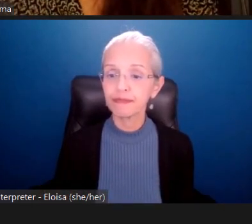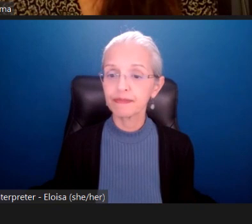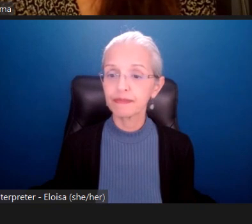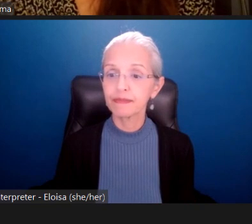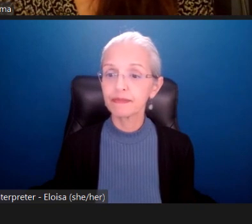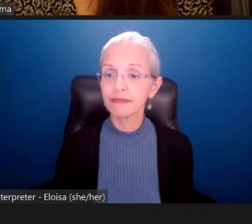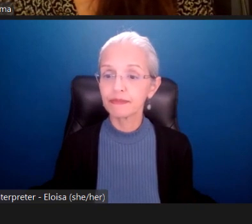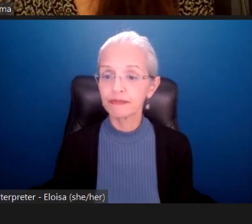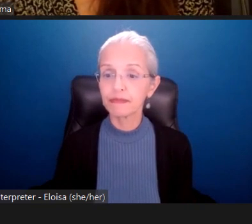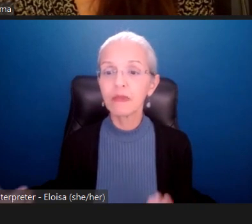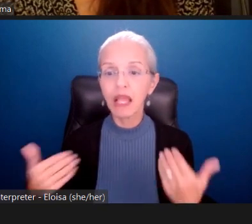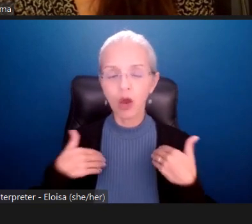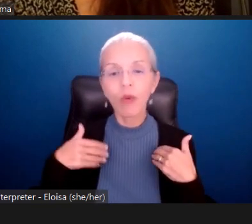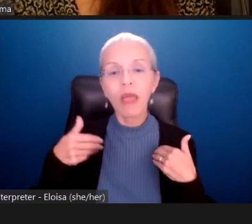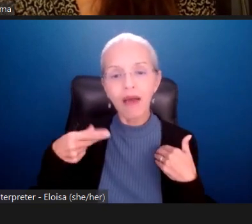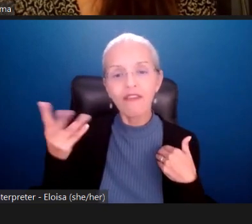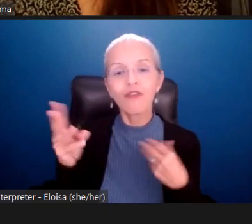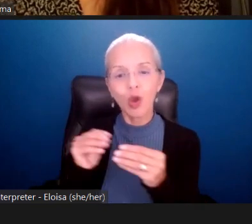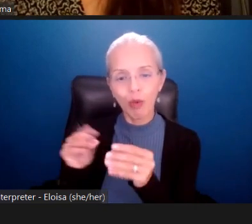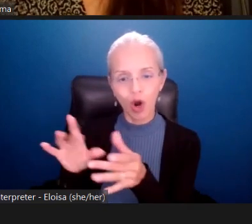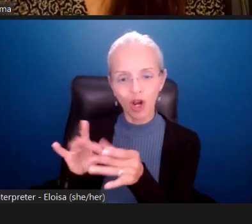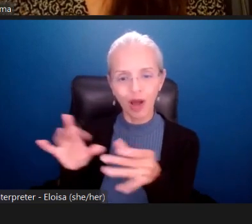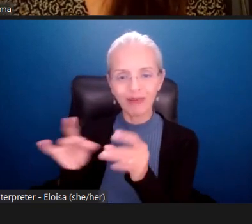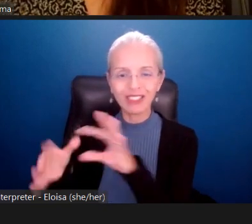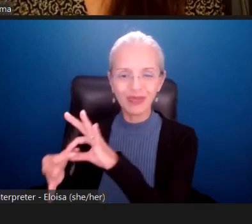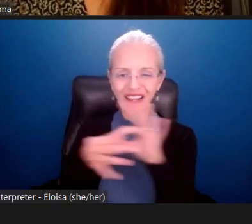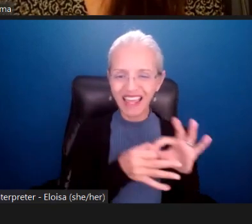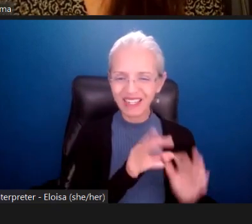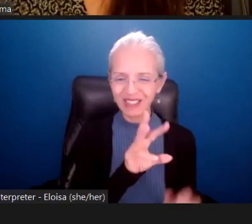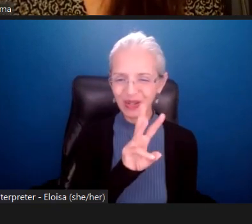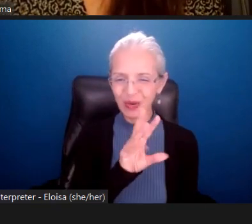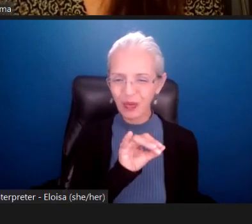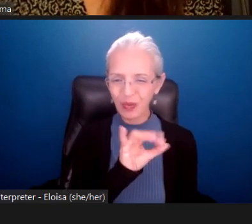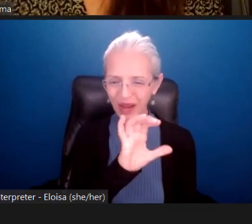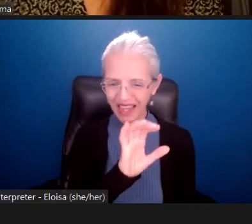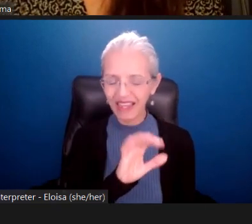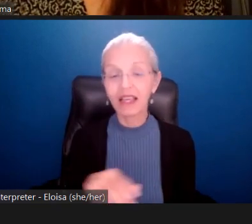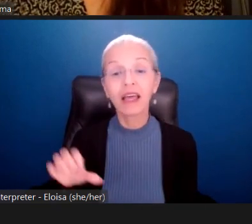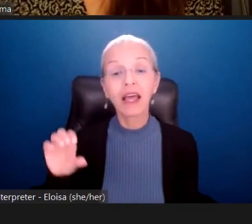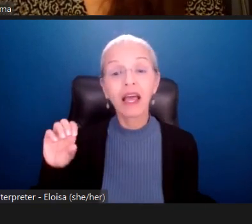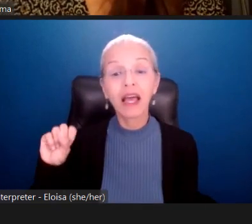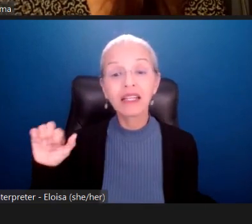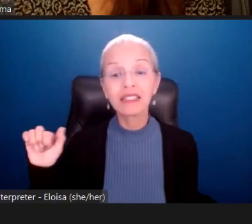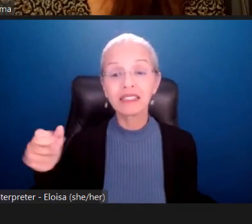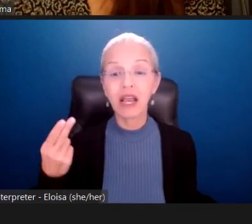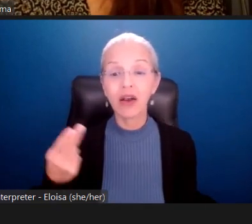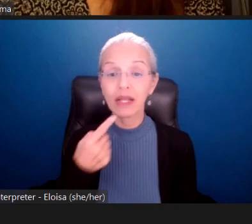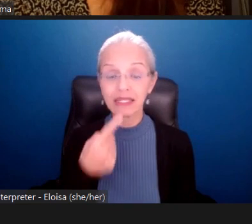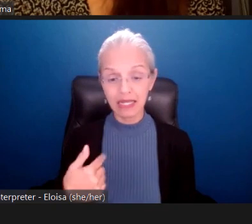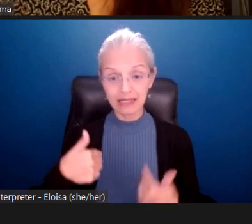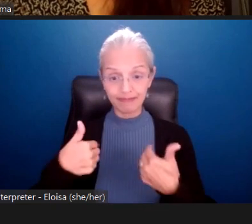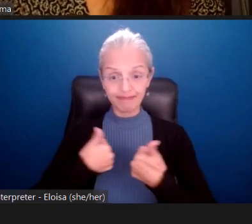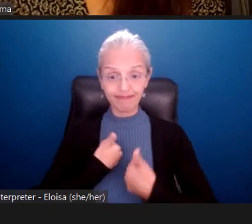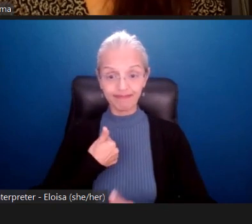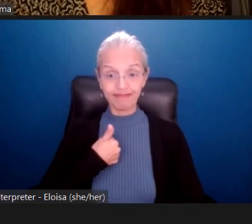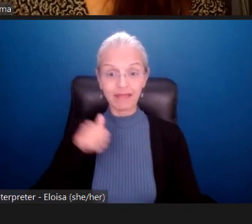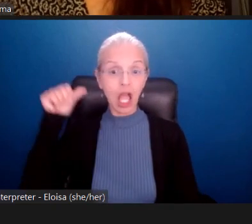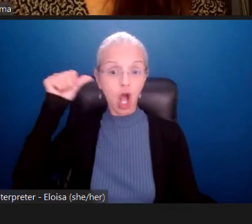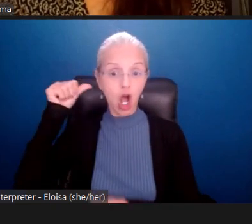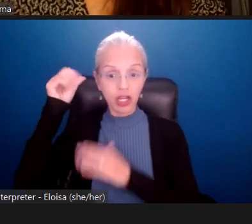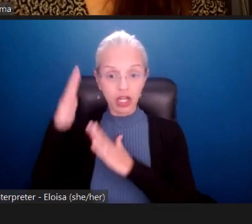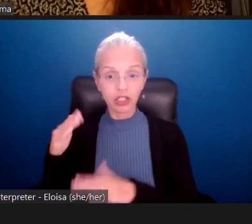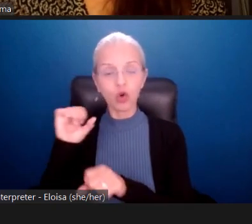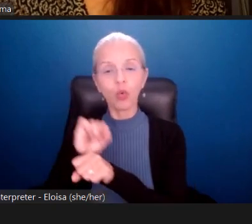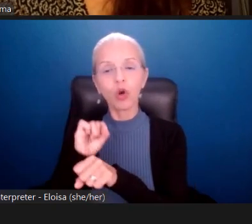Okay, so we have a few more comments about that WIC question. Sarah says, I'm an audiologist and I work in the child health program